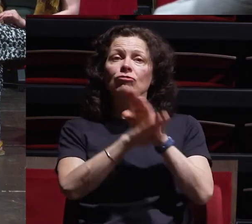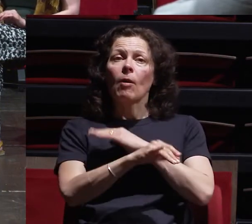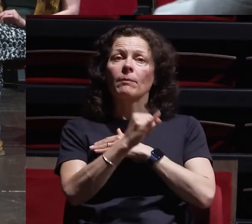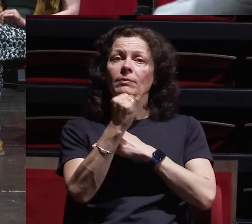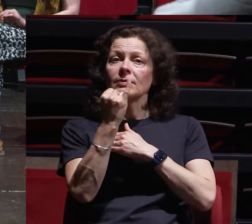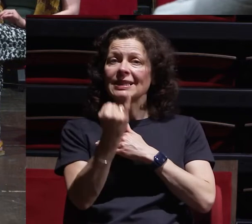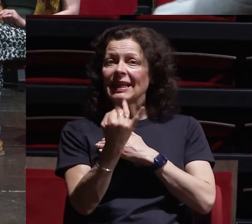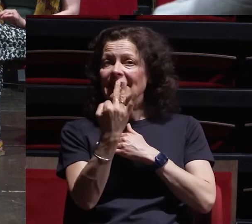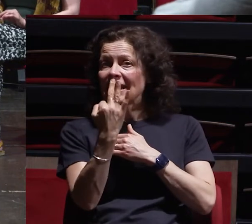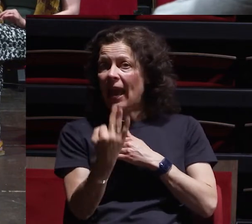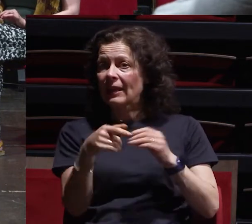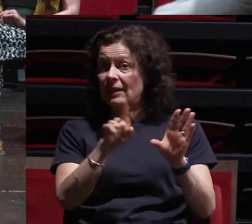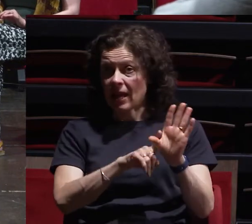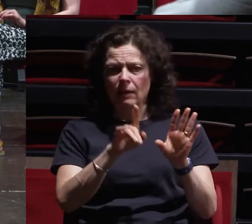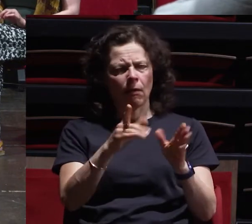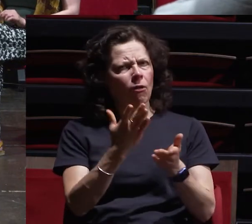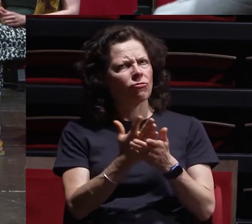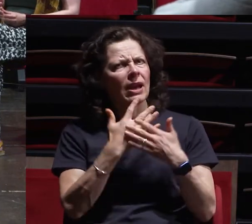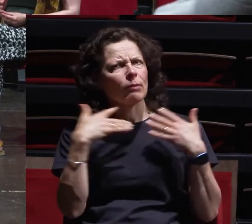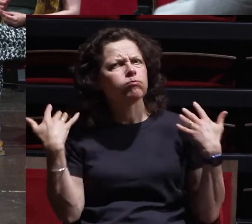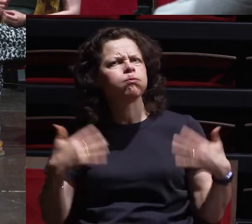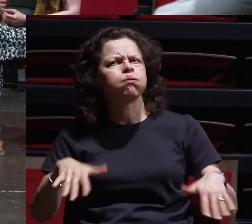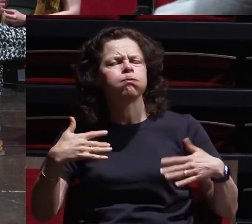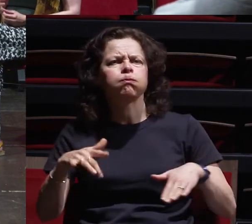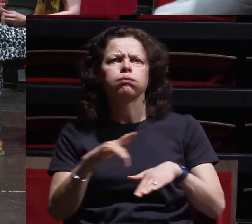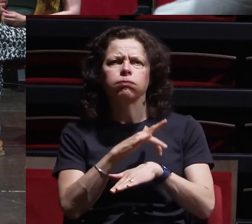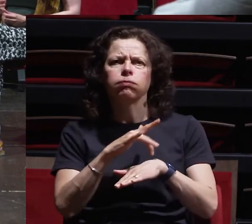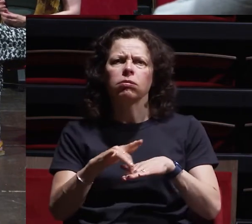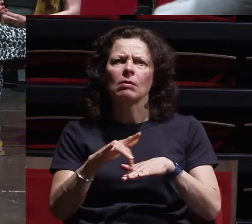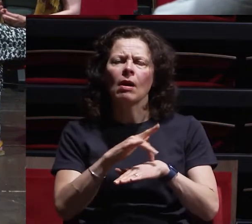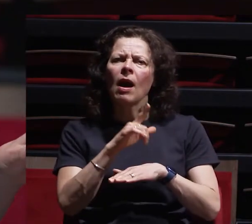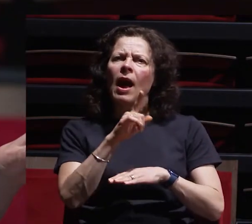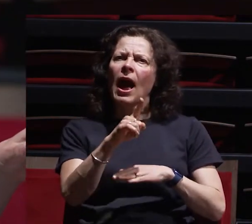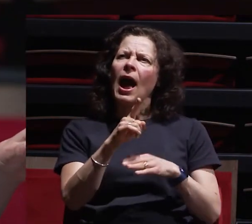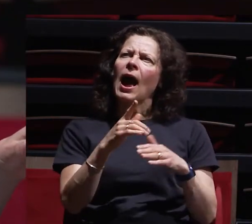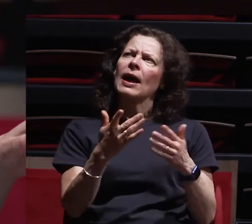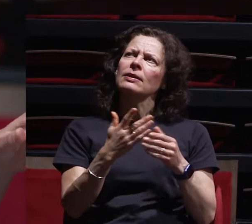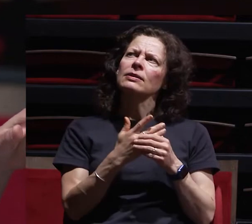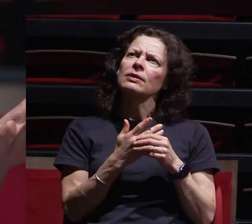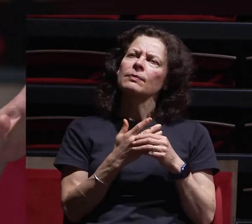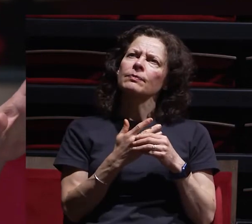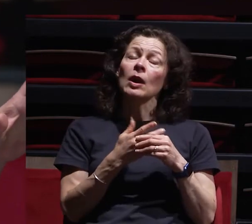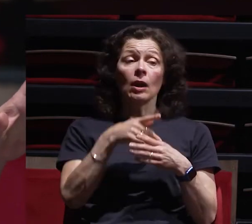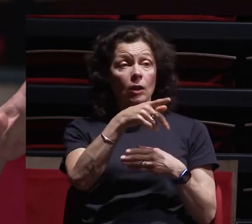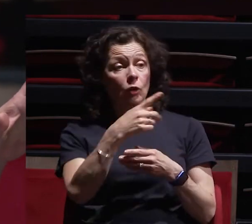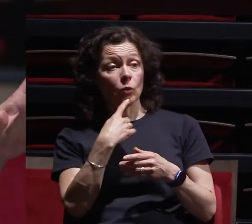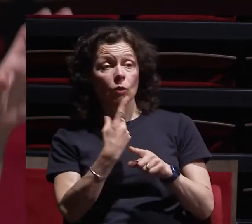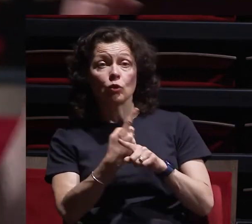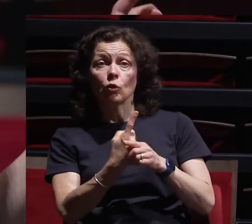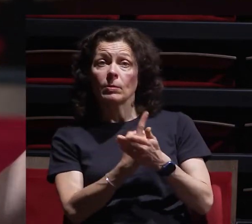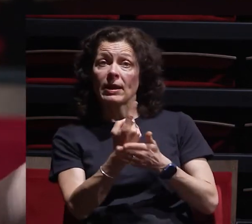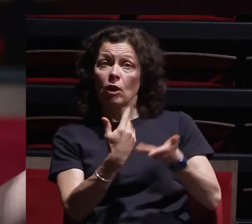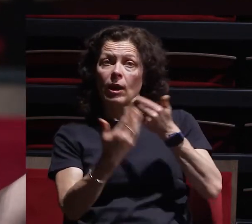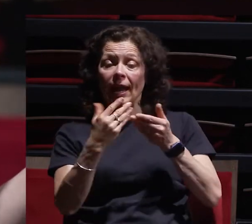68 Years. It's a really extraordinary piece of work. And it